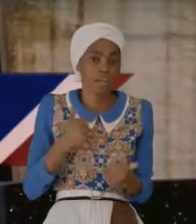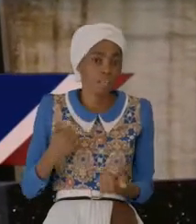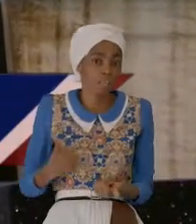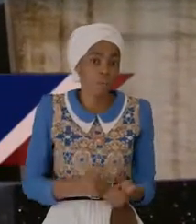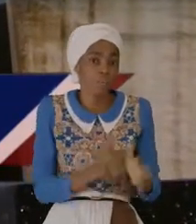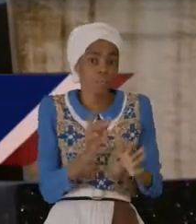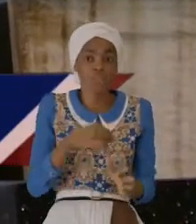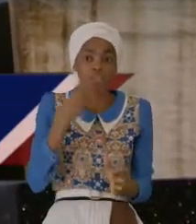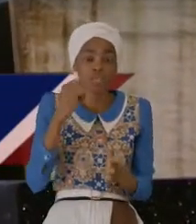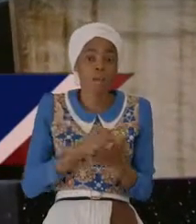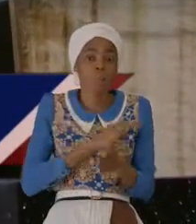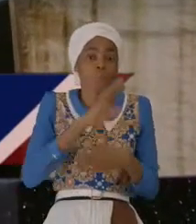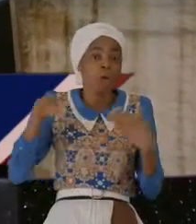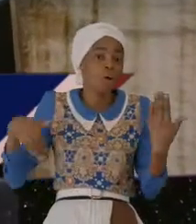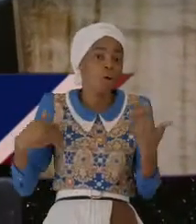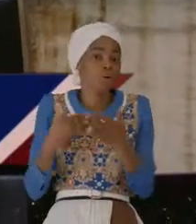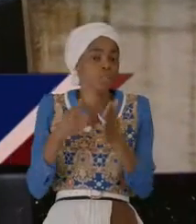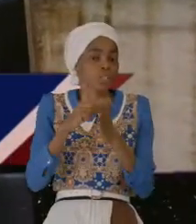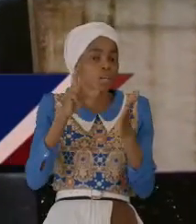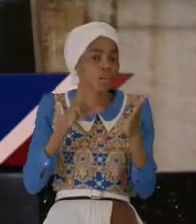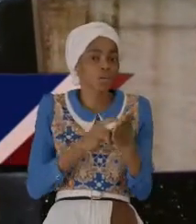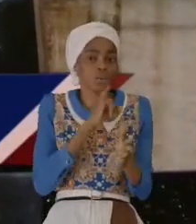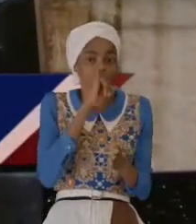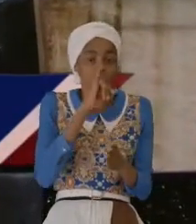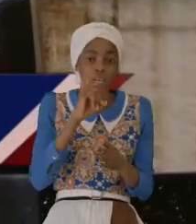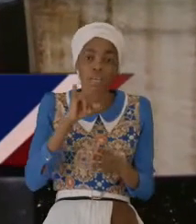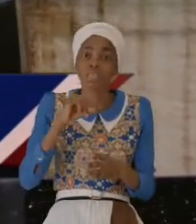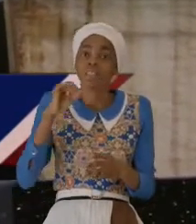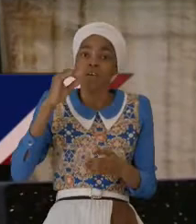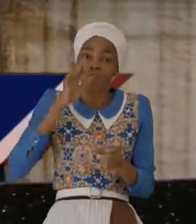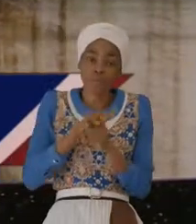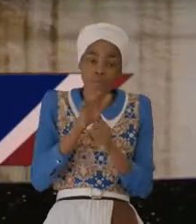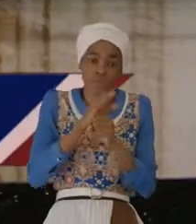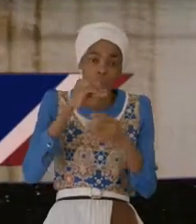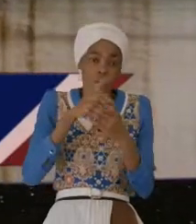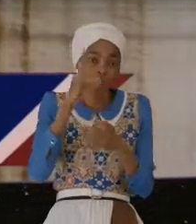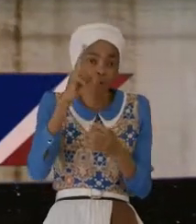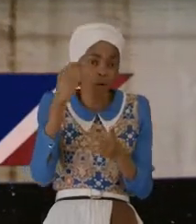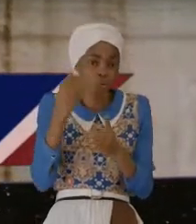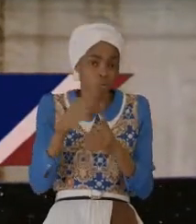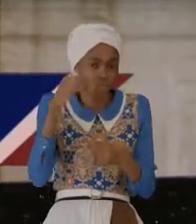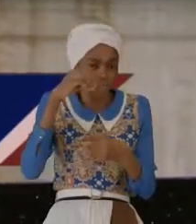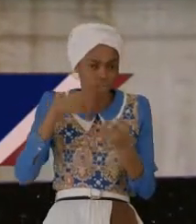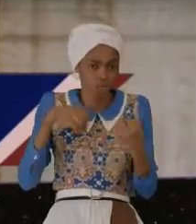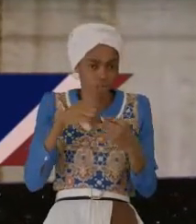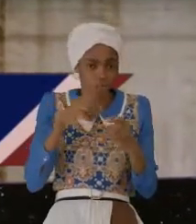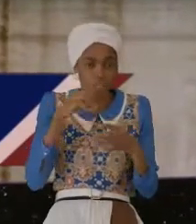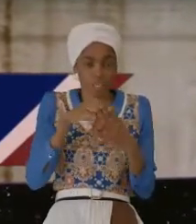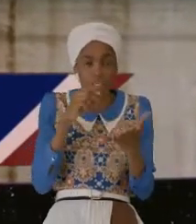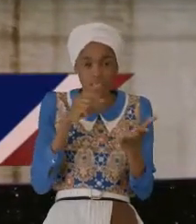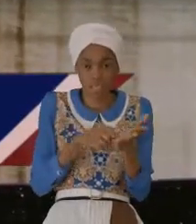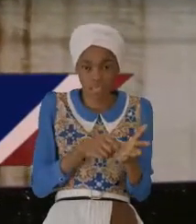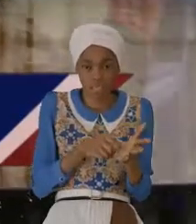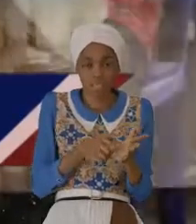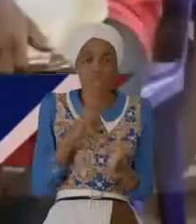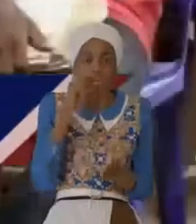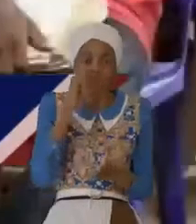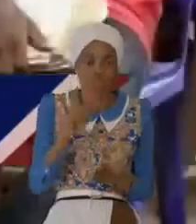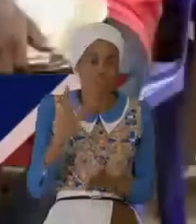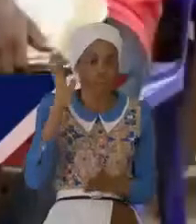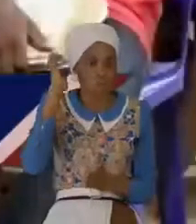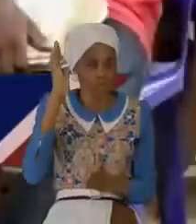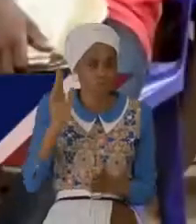is fulfilled in one word even in days Thou shalt love